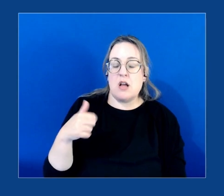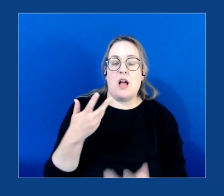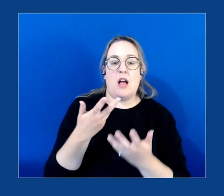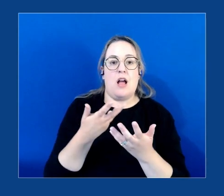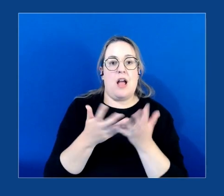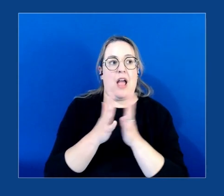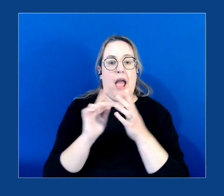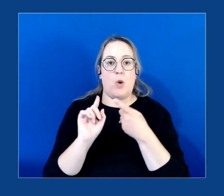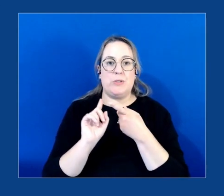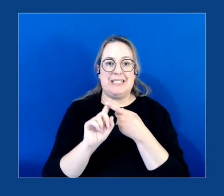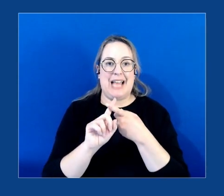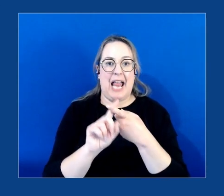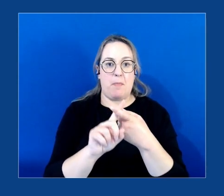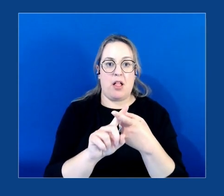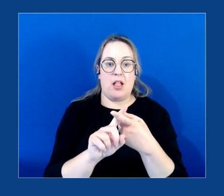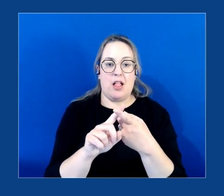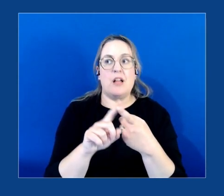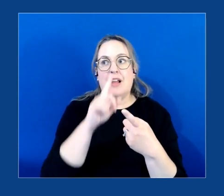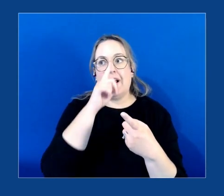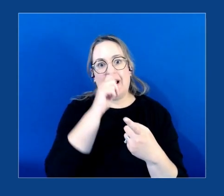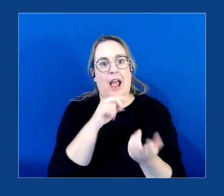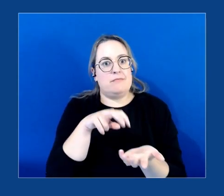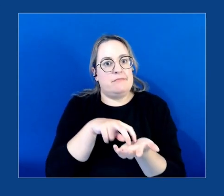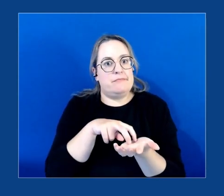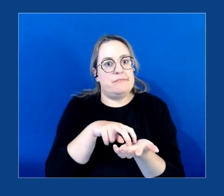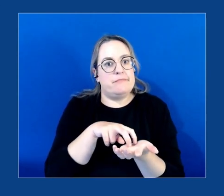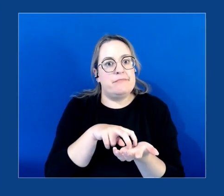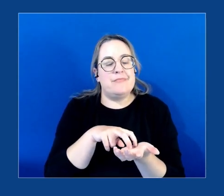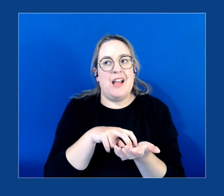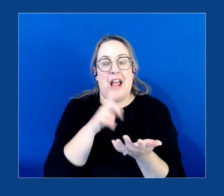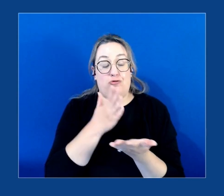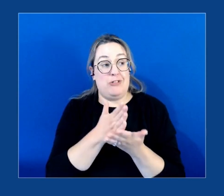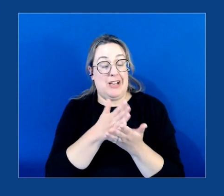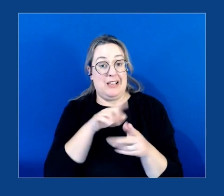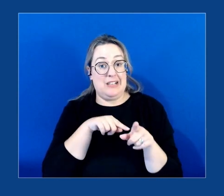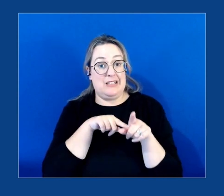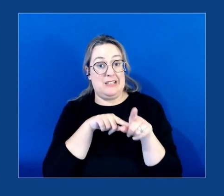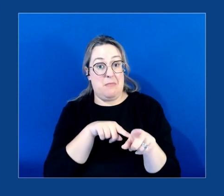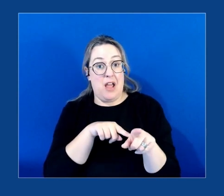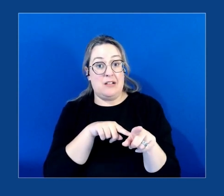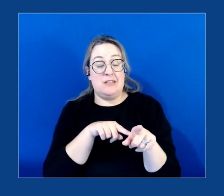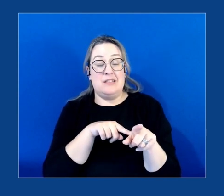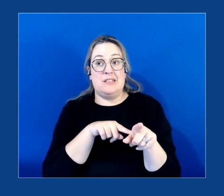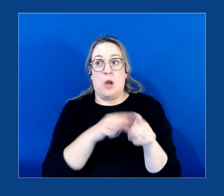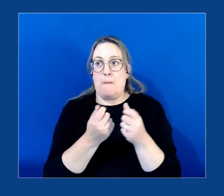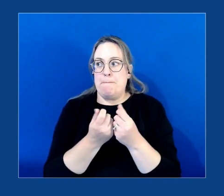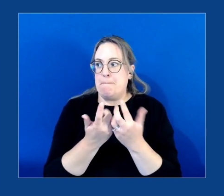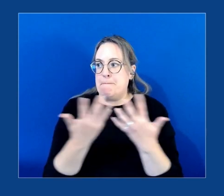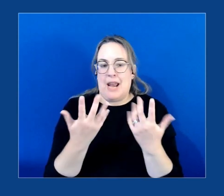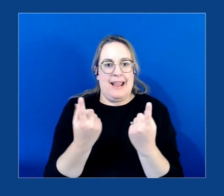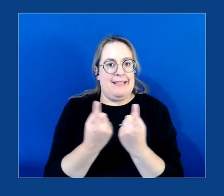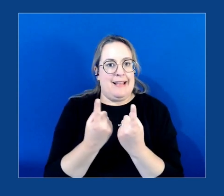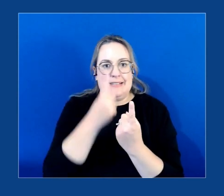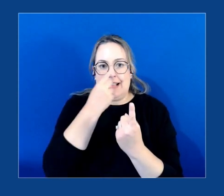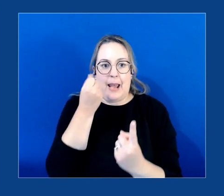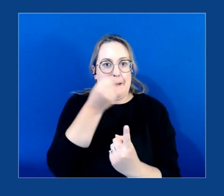fraught and complex and contingent upon different different considerations. For